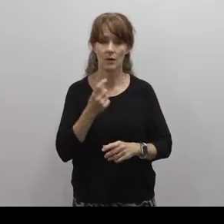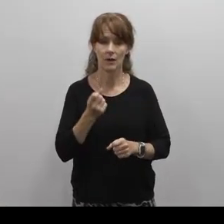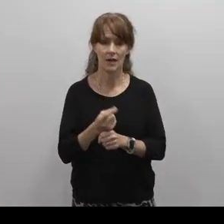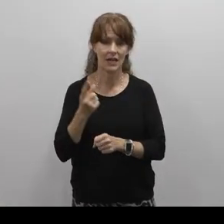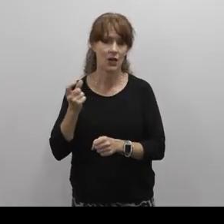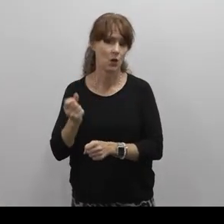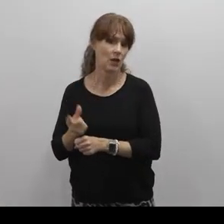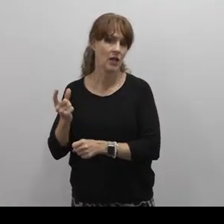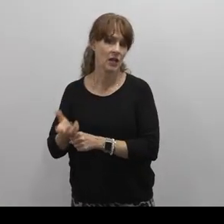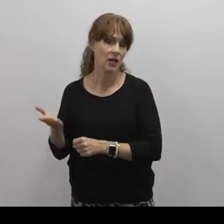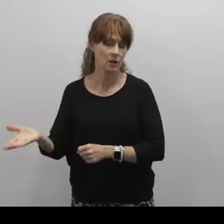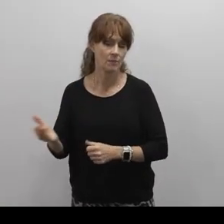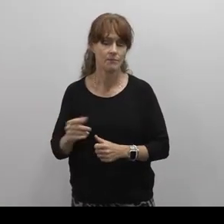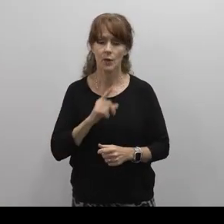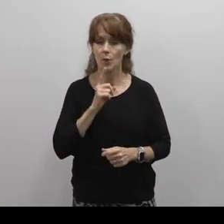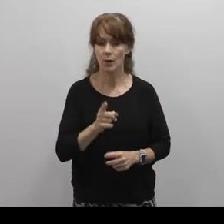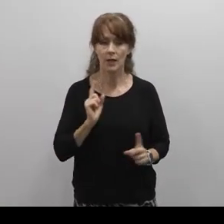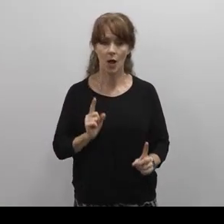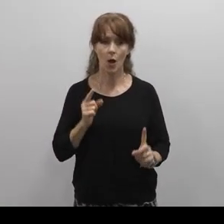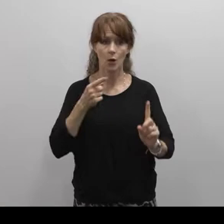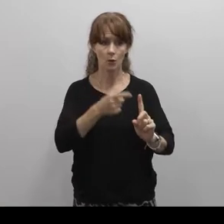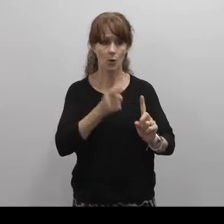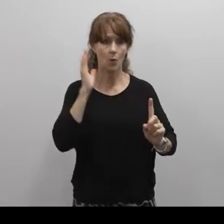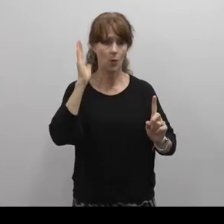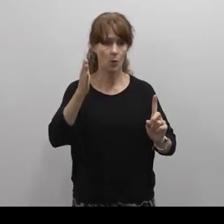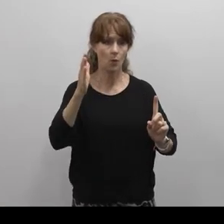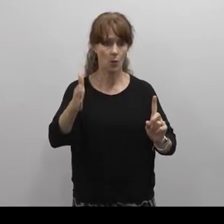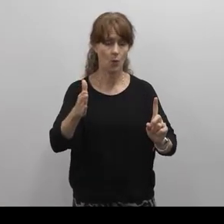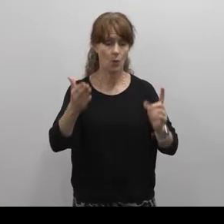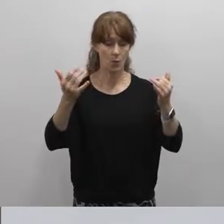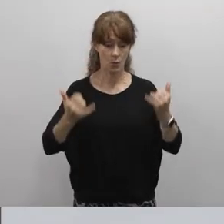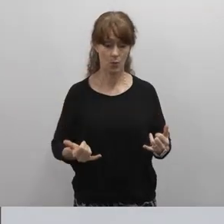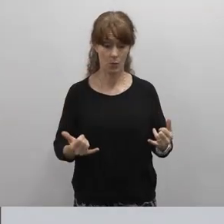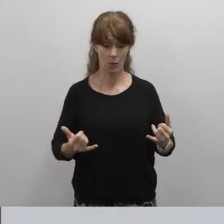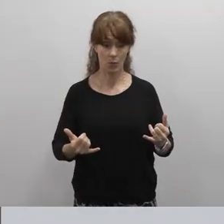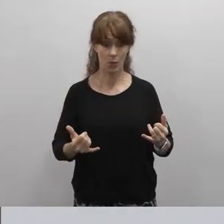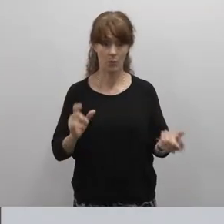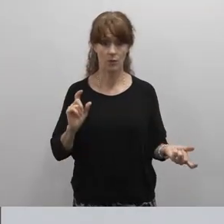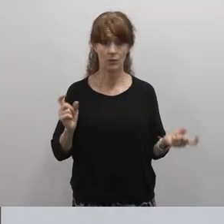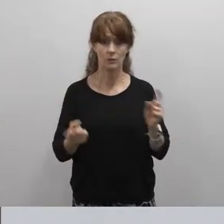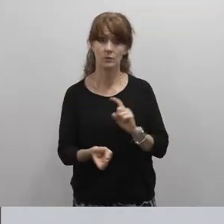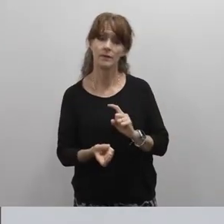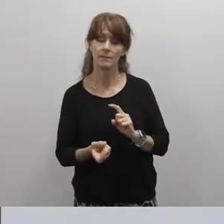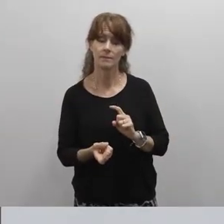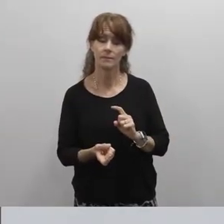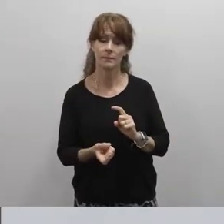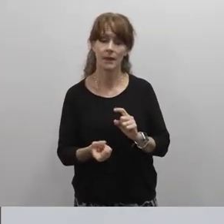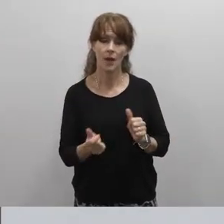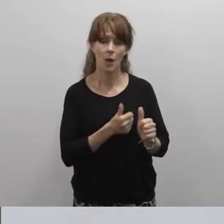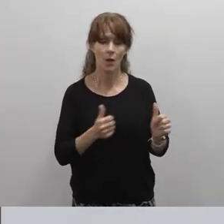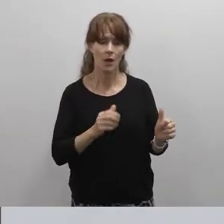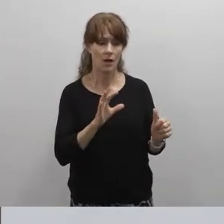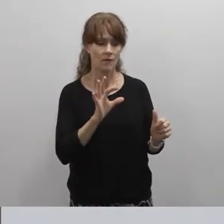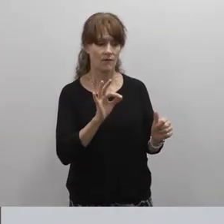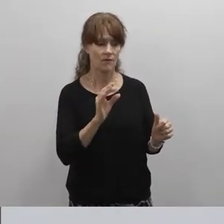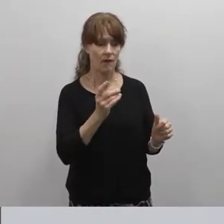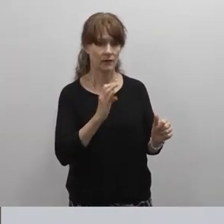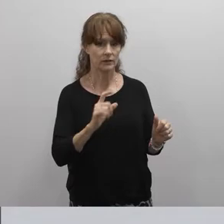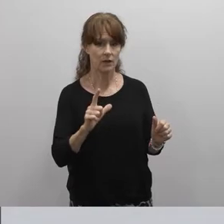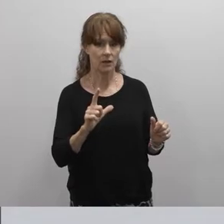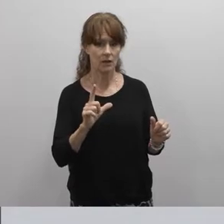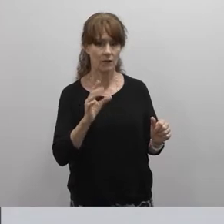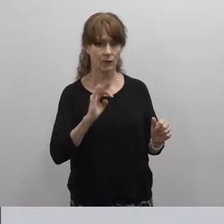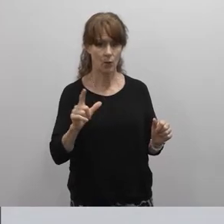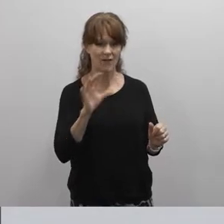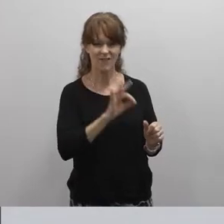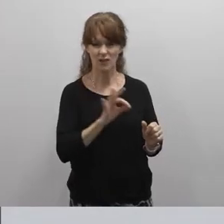year. Really what our goal will be effective immediately is to shift gears and go away from fossil fuels and go into more clean